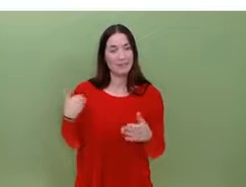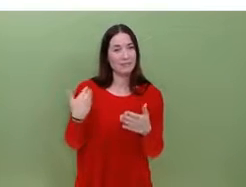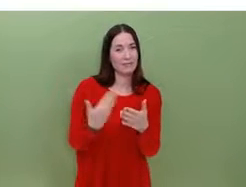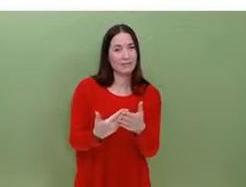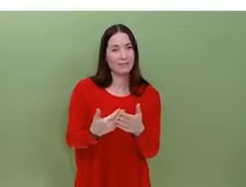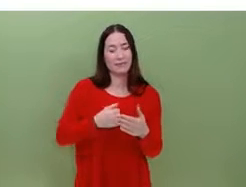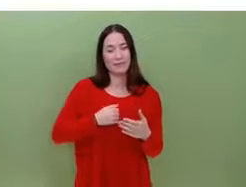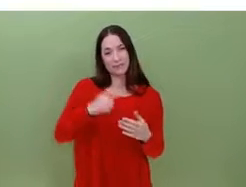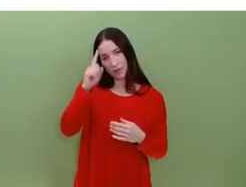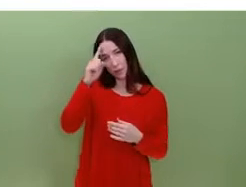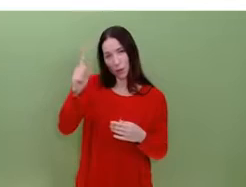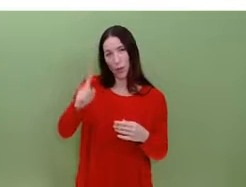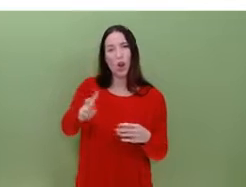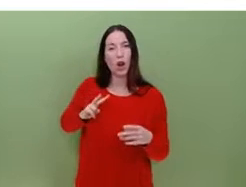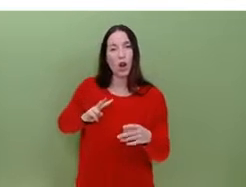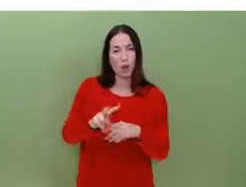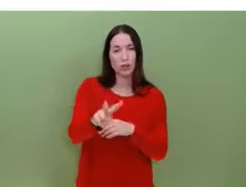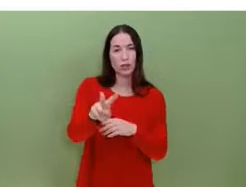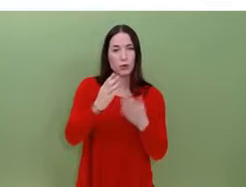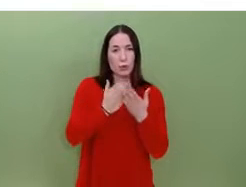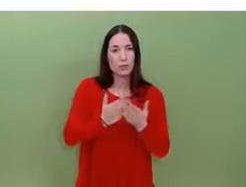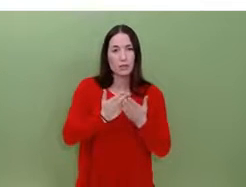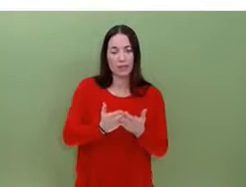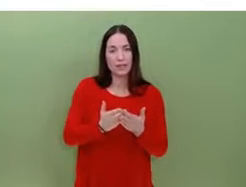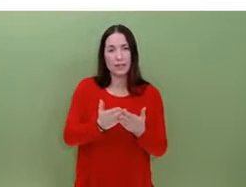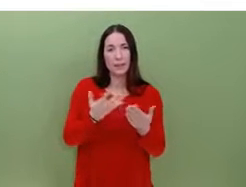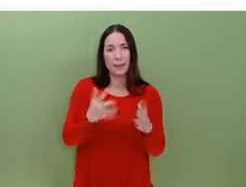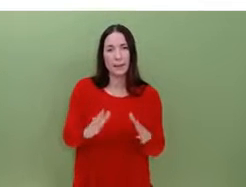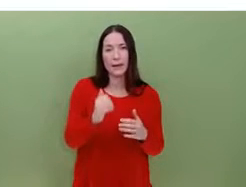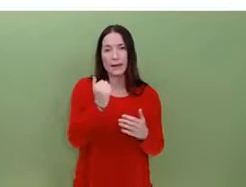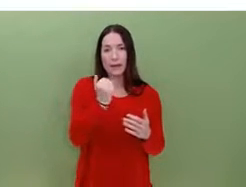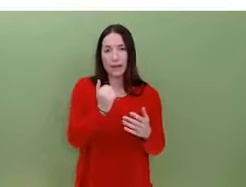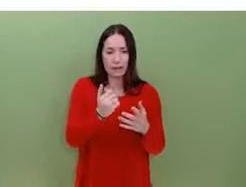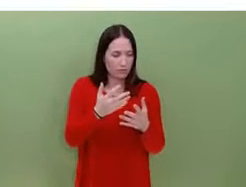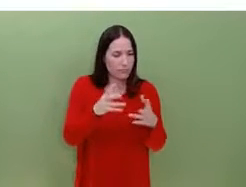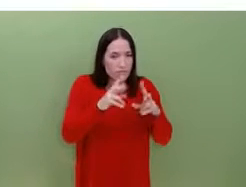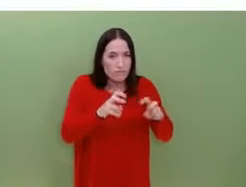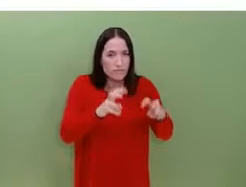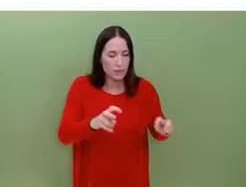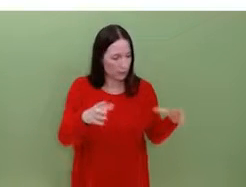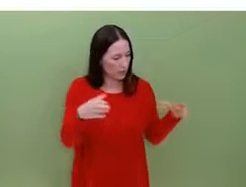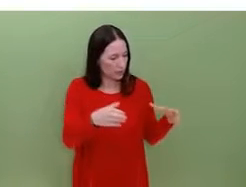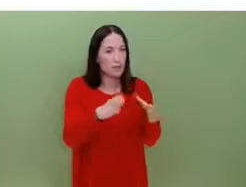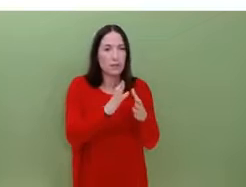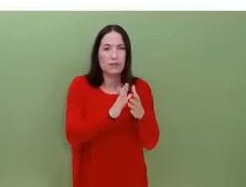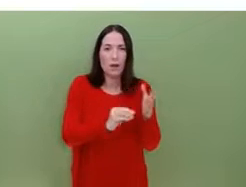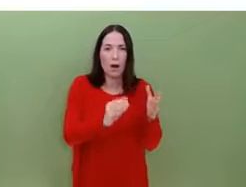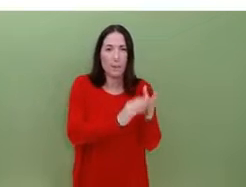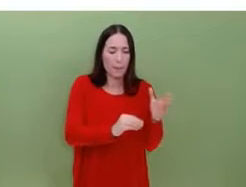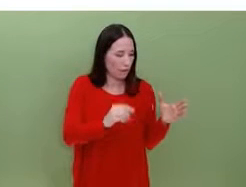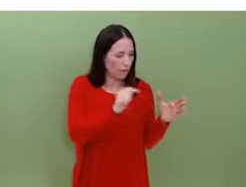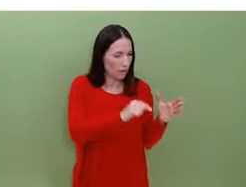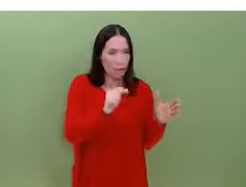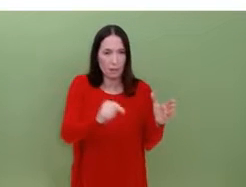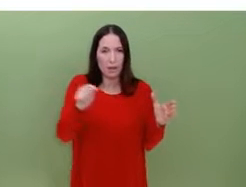longitudinal studies that had taken a number of samples, a number of waves